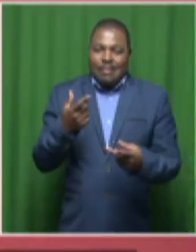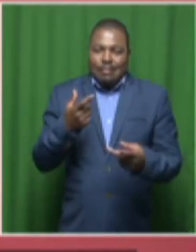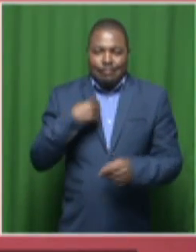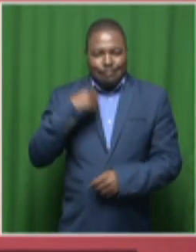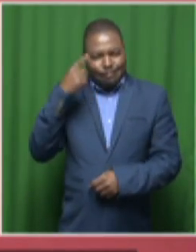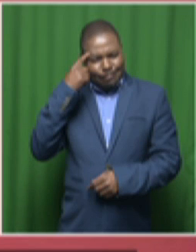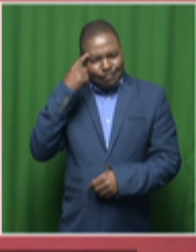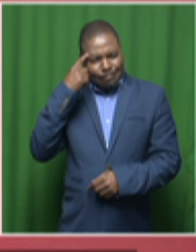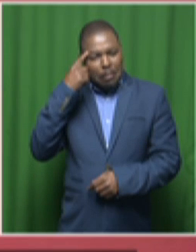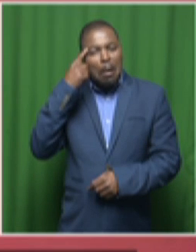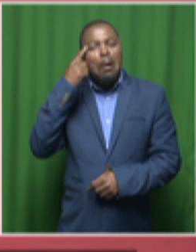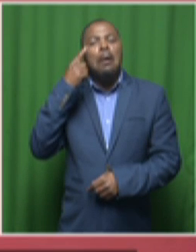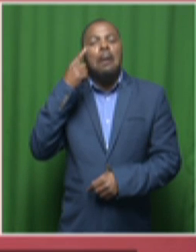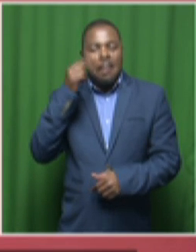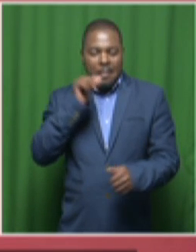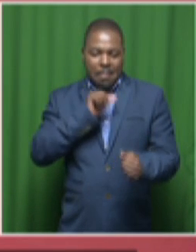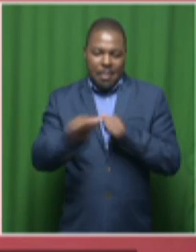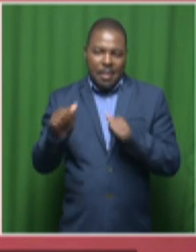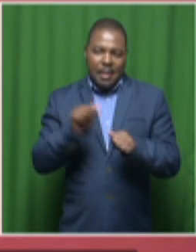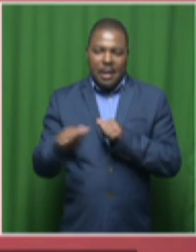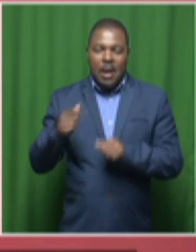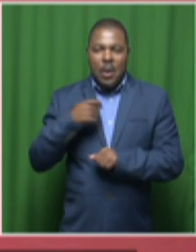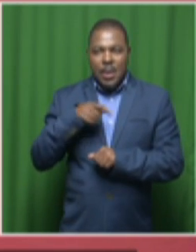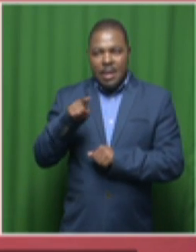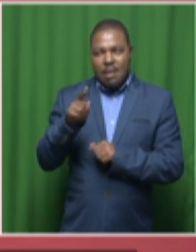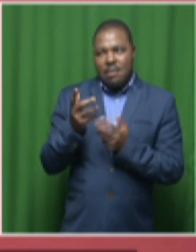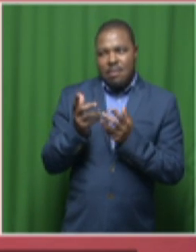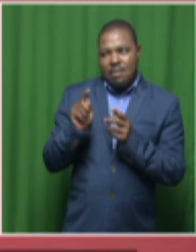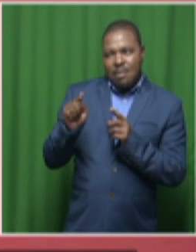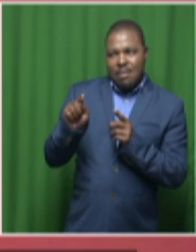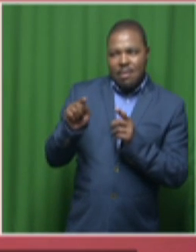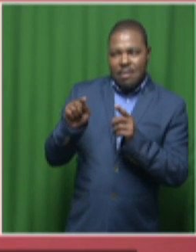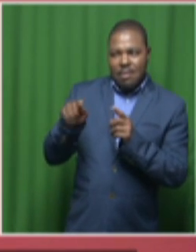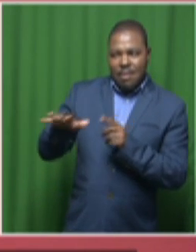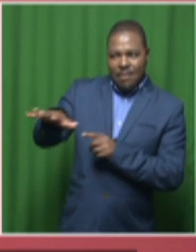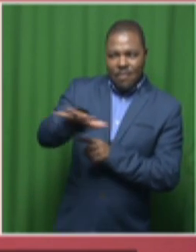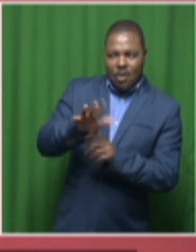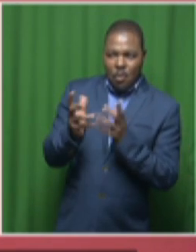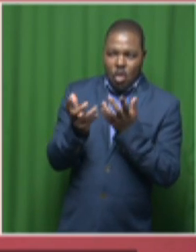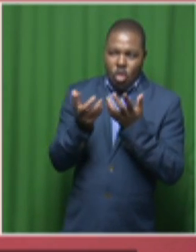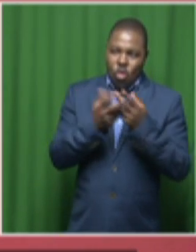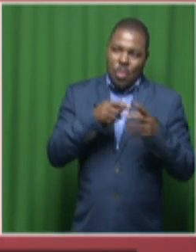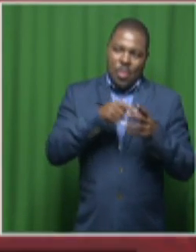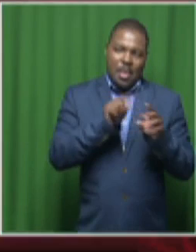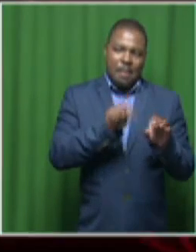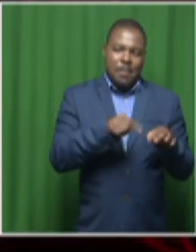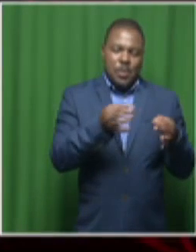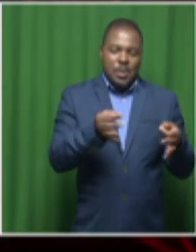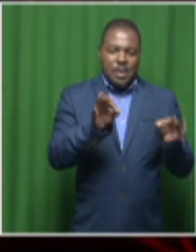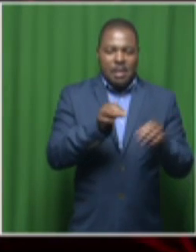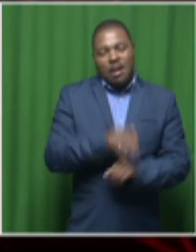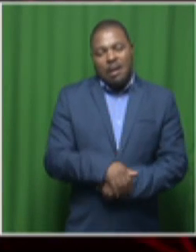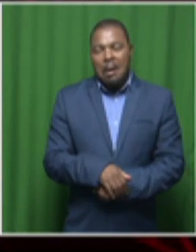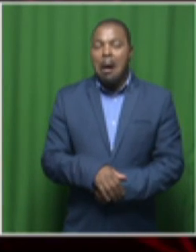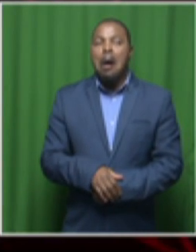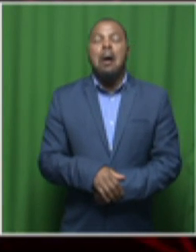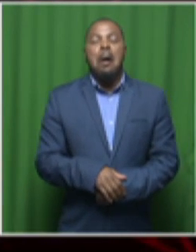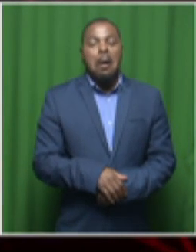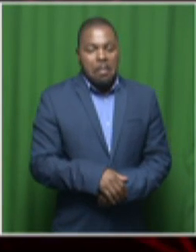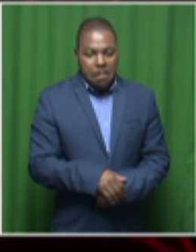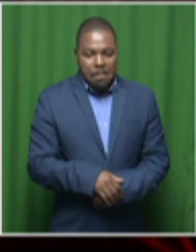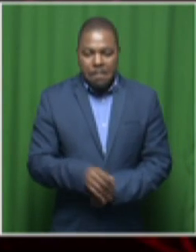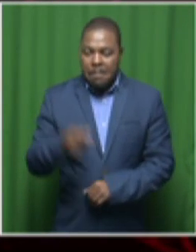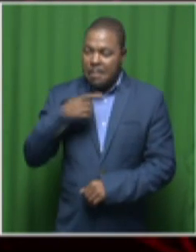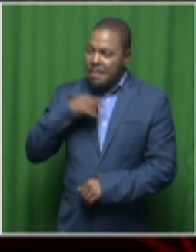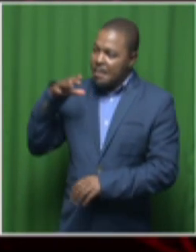us to work around that type of setup, you know. Got you. Let's talk about the process